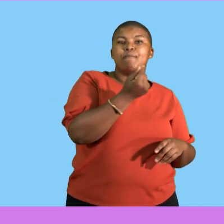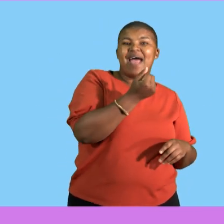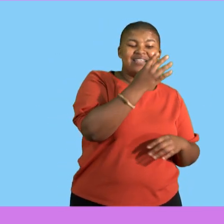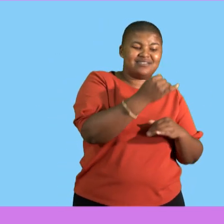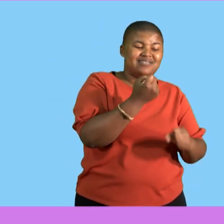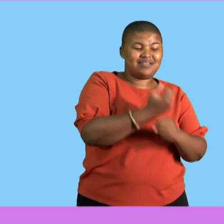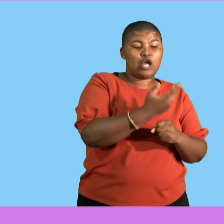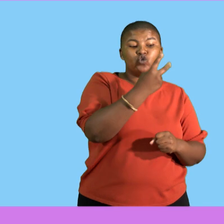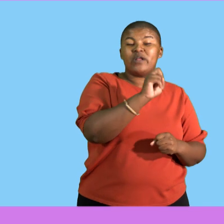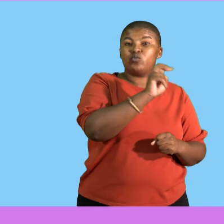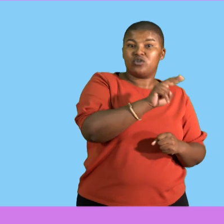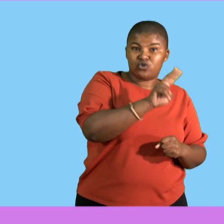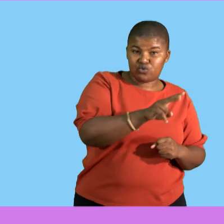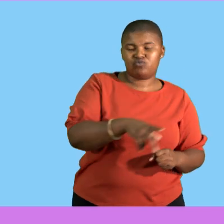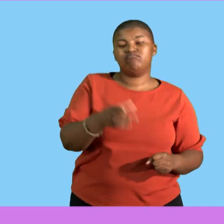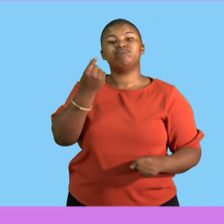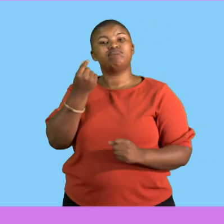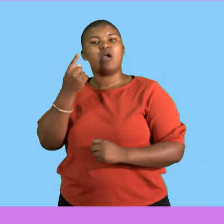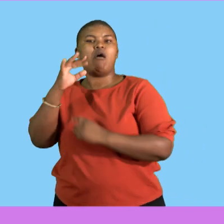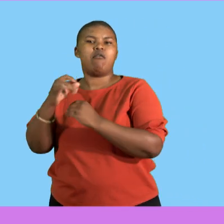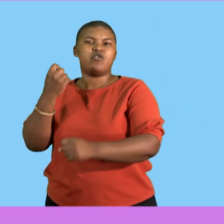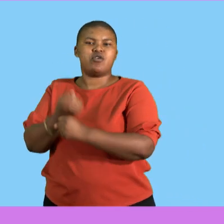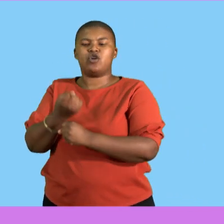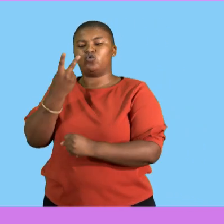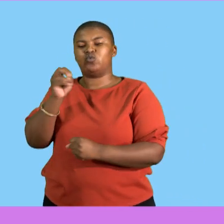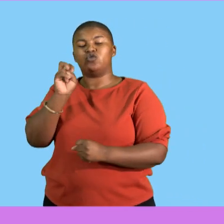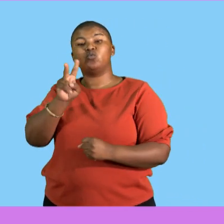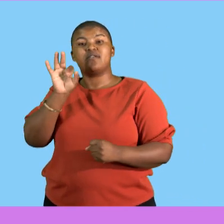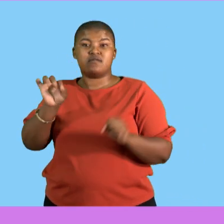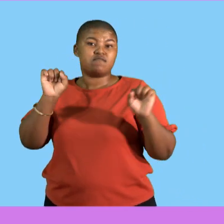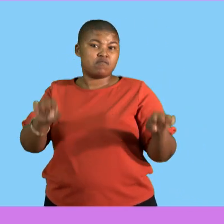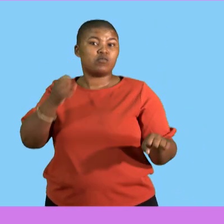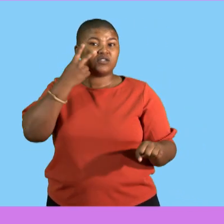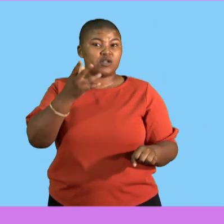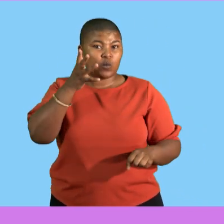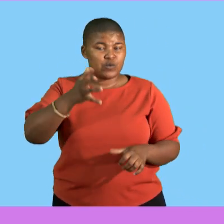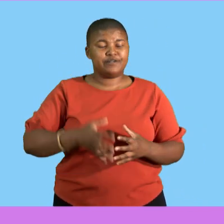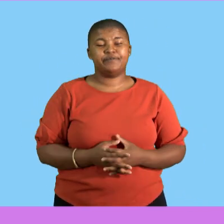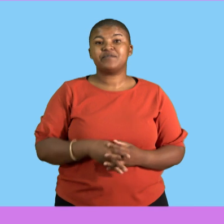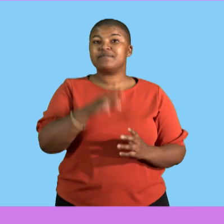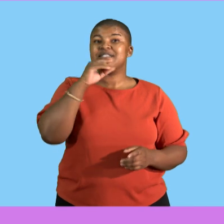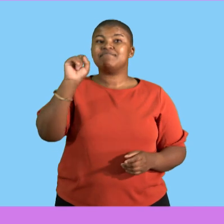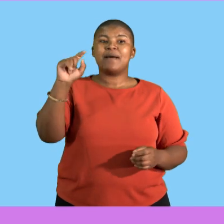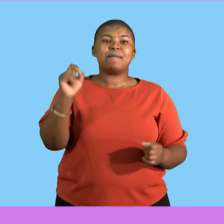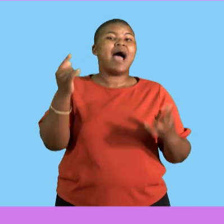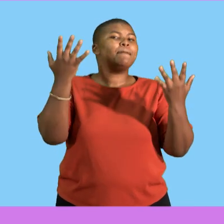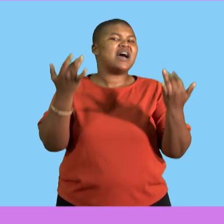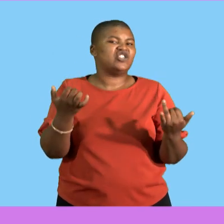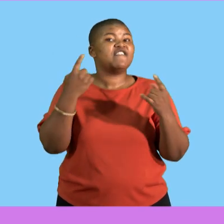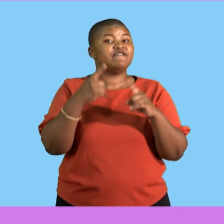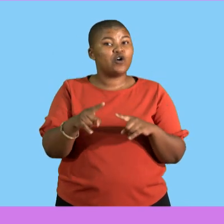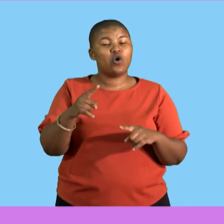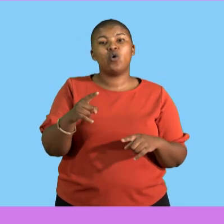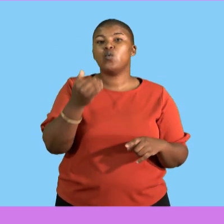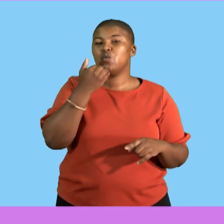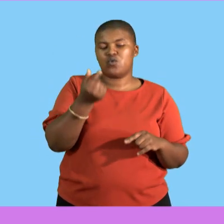price in 2022 and the price in 2023. So this is a budget